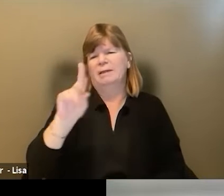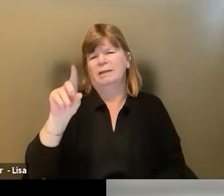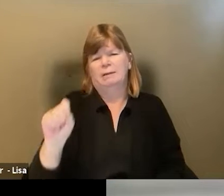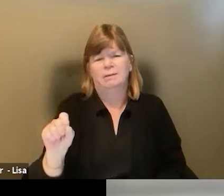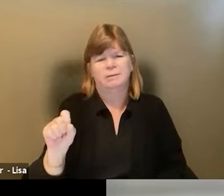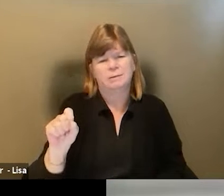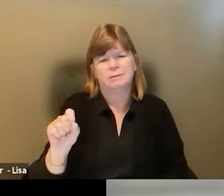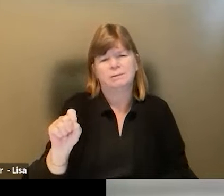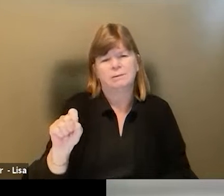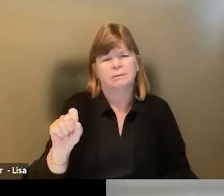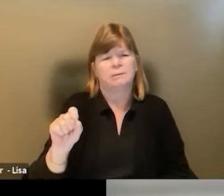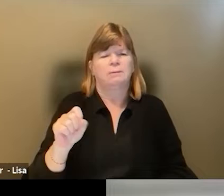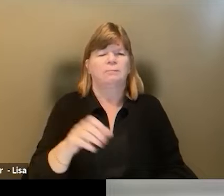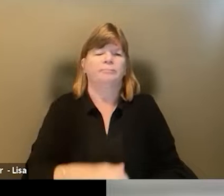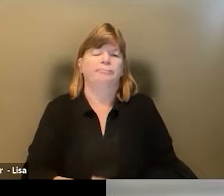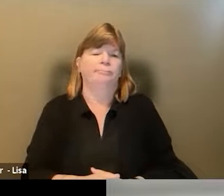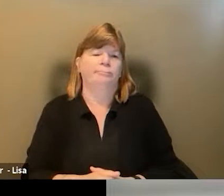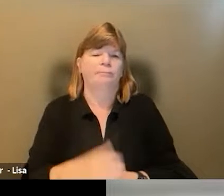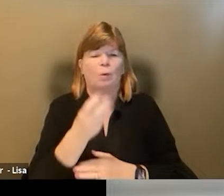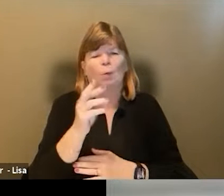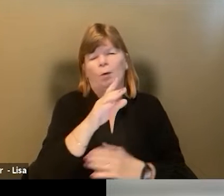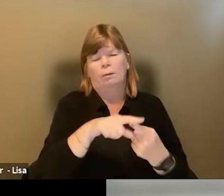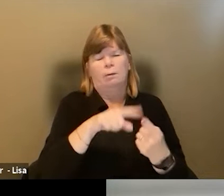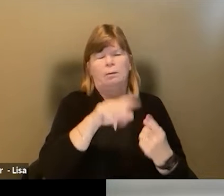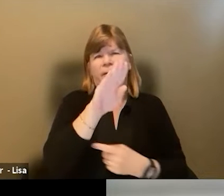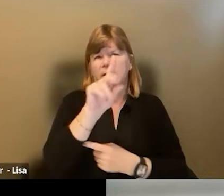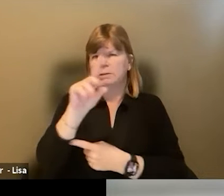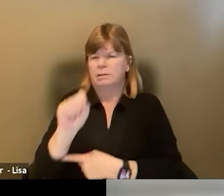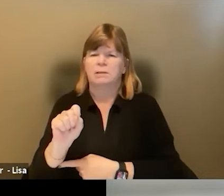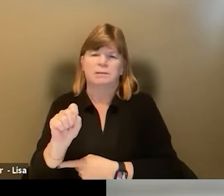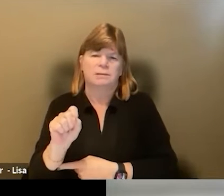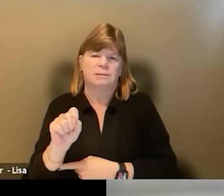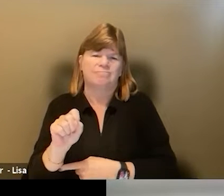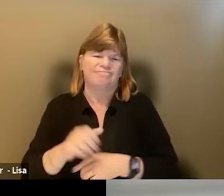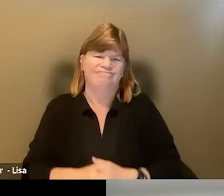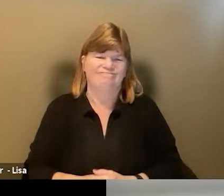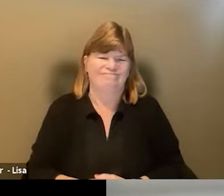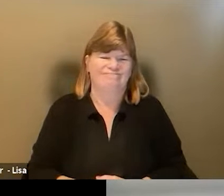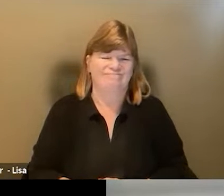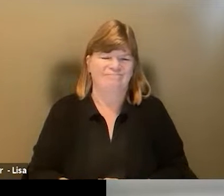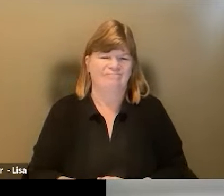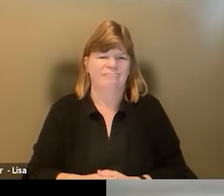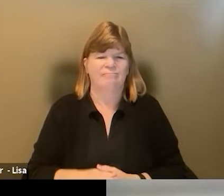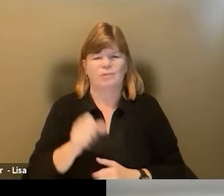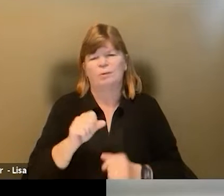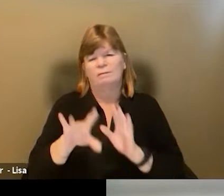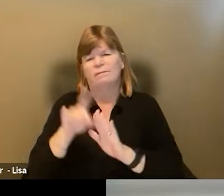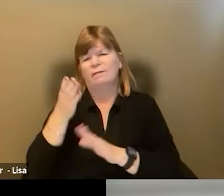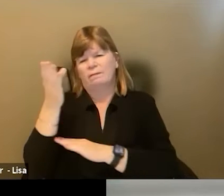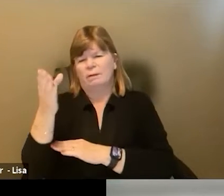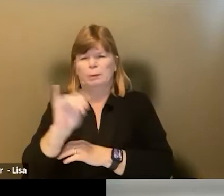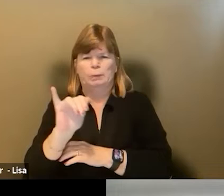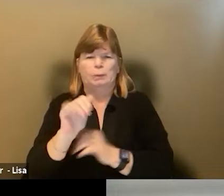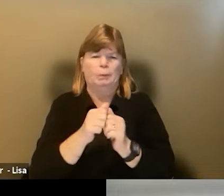Disability Services regional offices. That was also previously known as BDDS offices with the